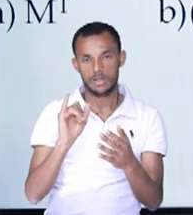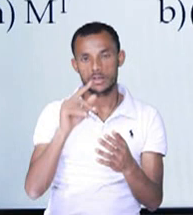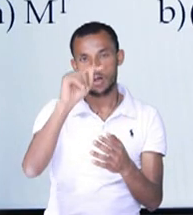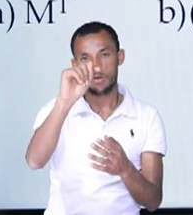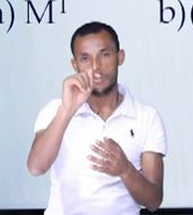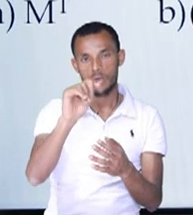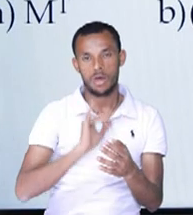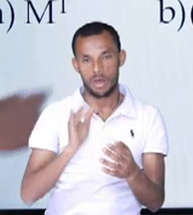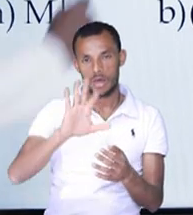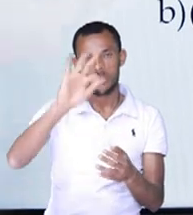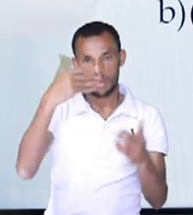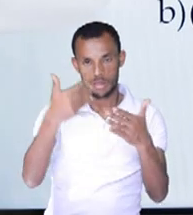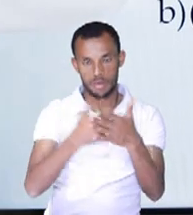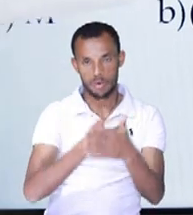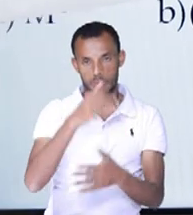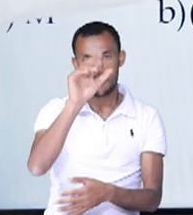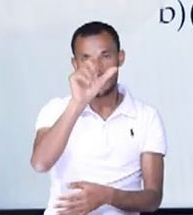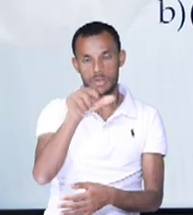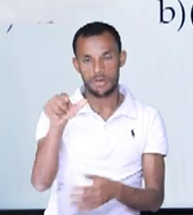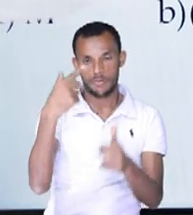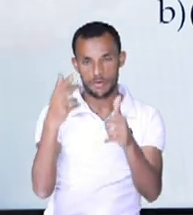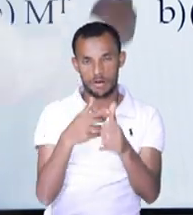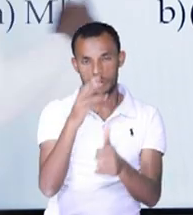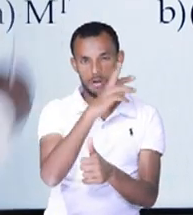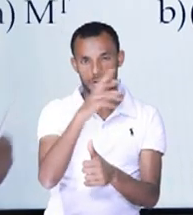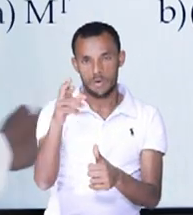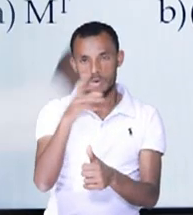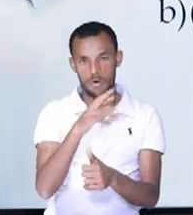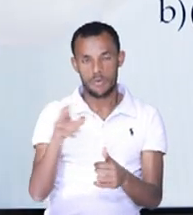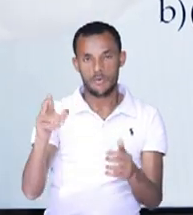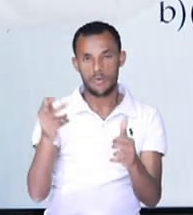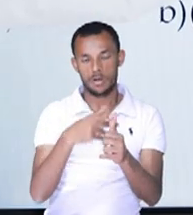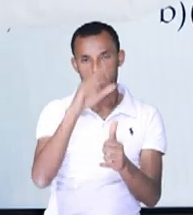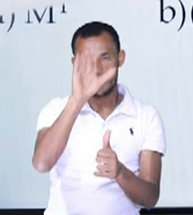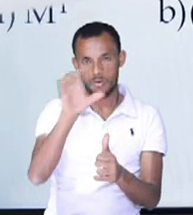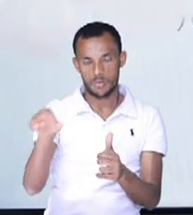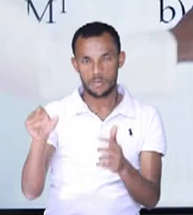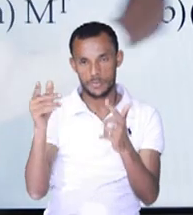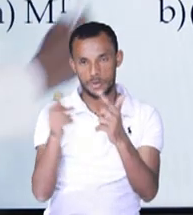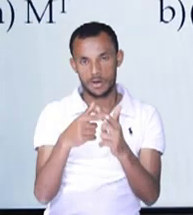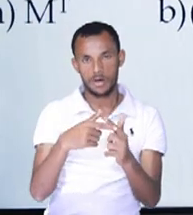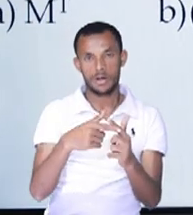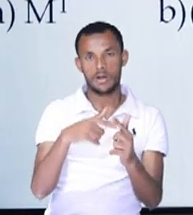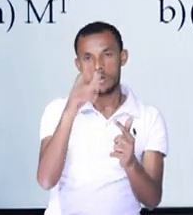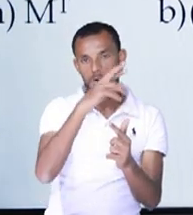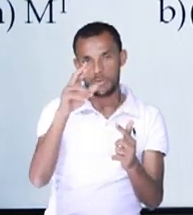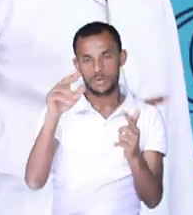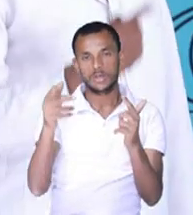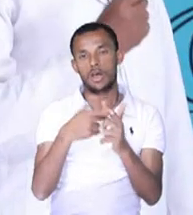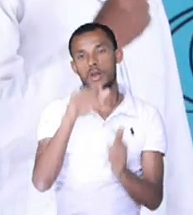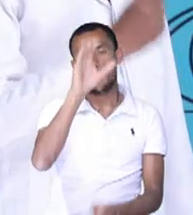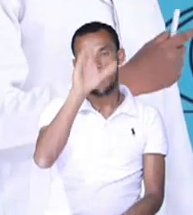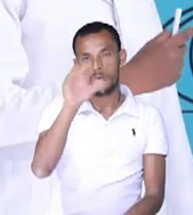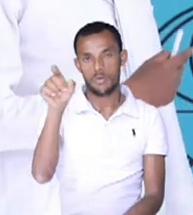transpose, I will get a new matrix. First row, it will be first column. Second row, it will be second column.